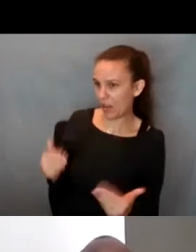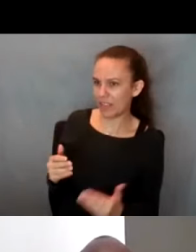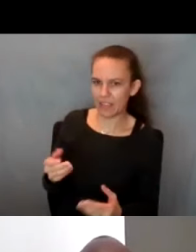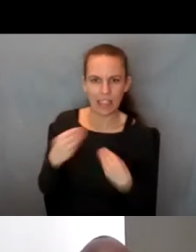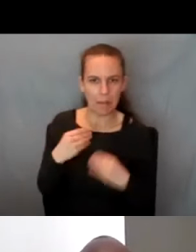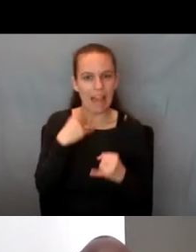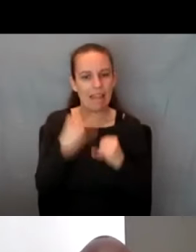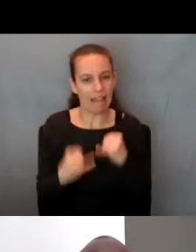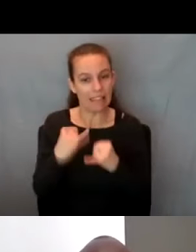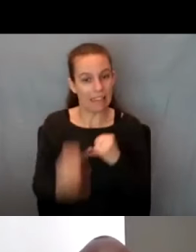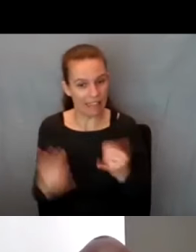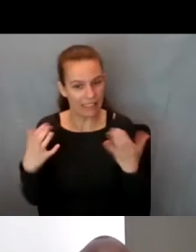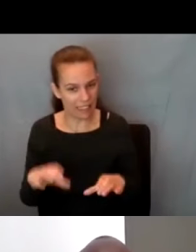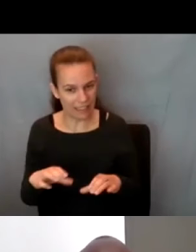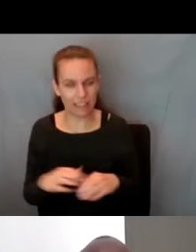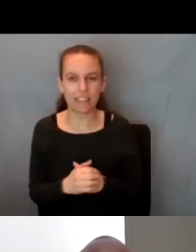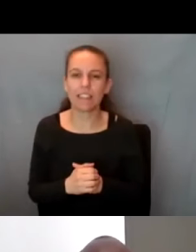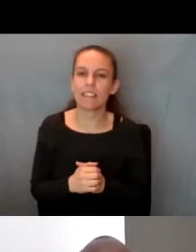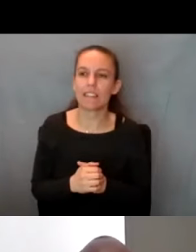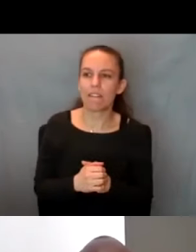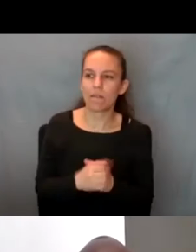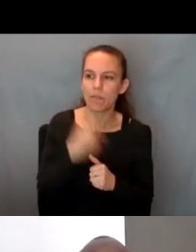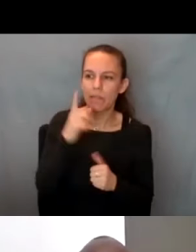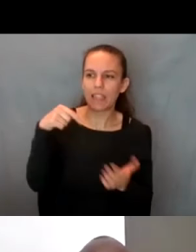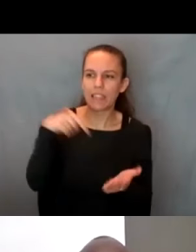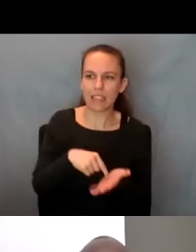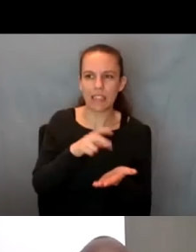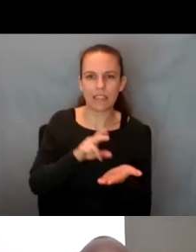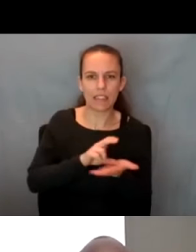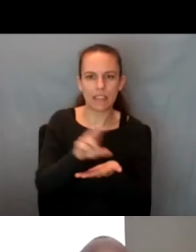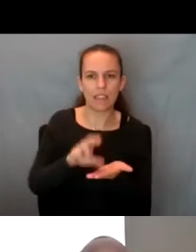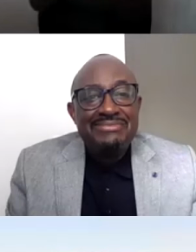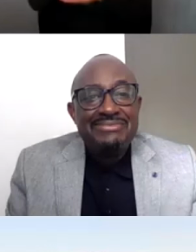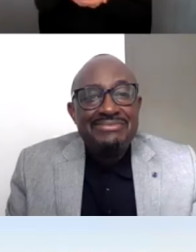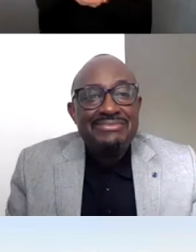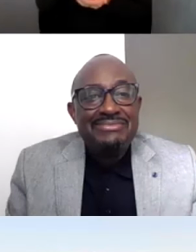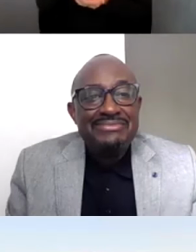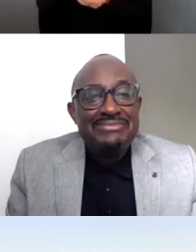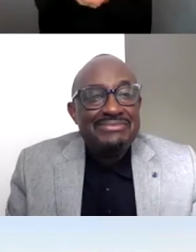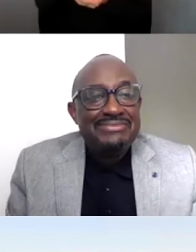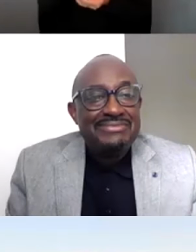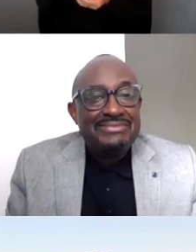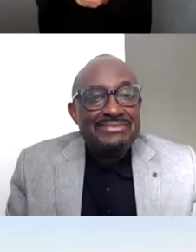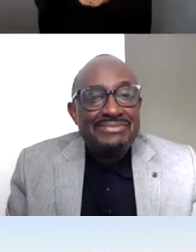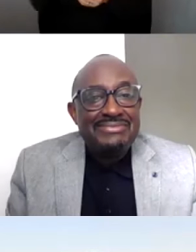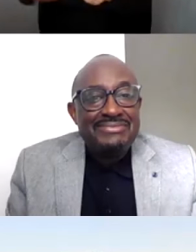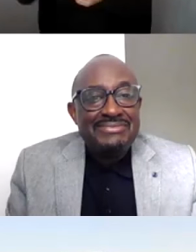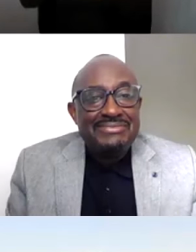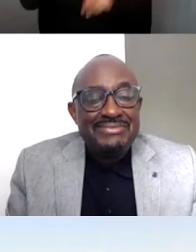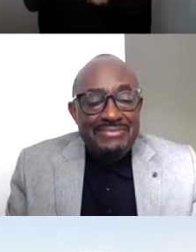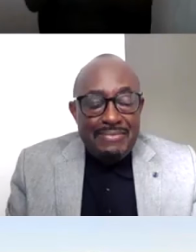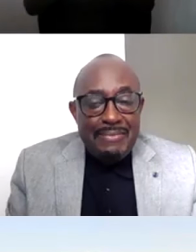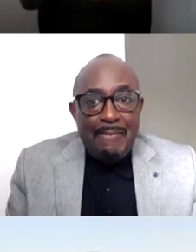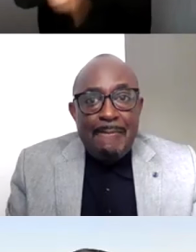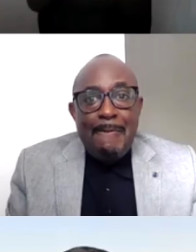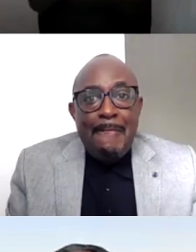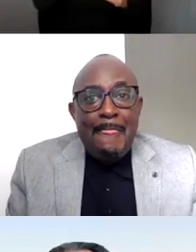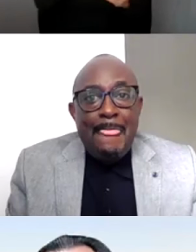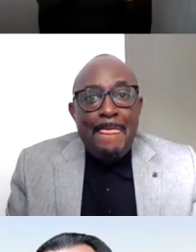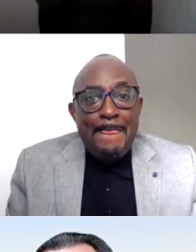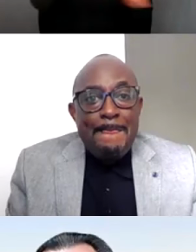chance. Because this is an allocation. You had questions before about the allocation rounds. And